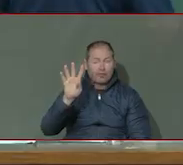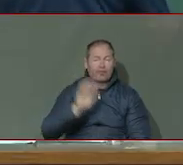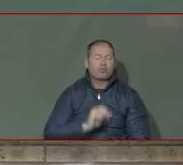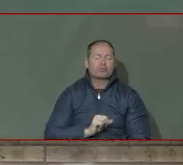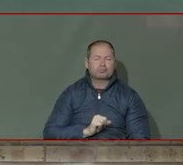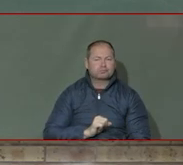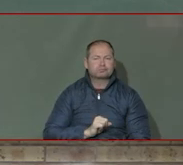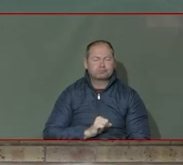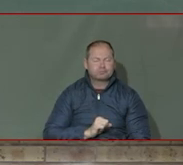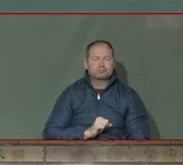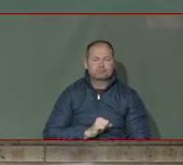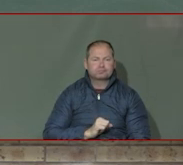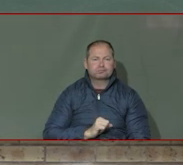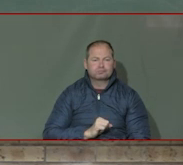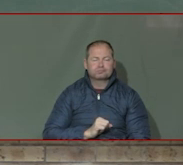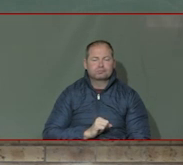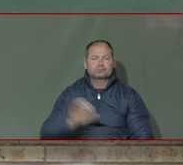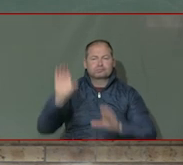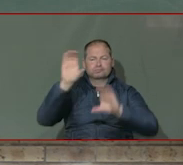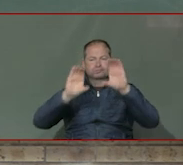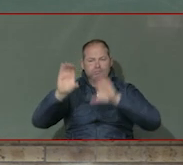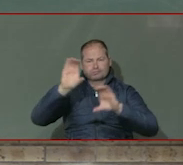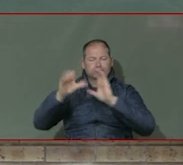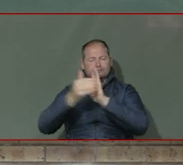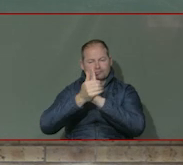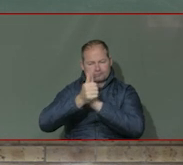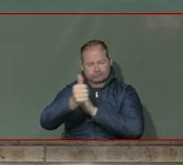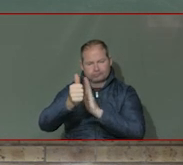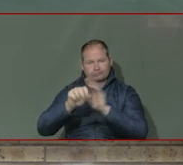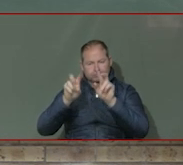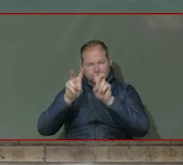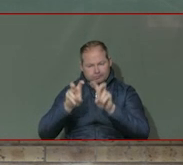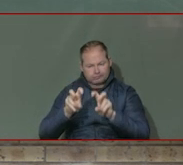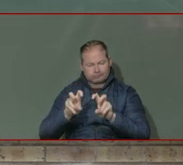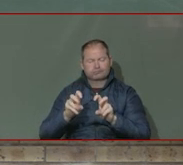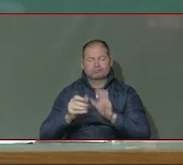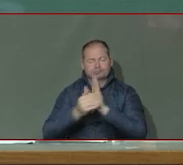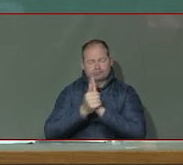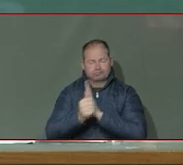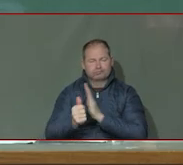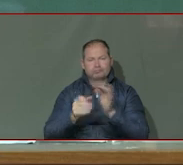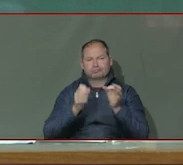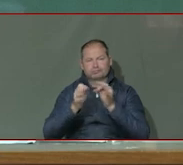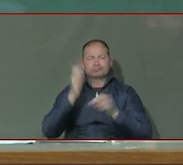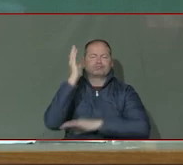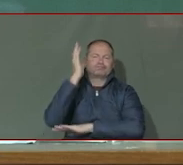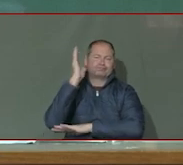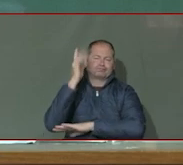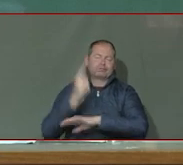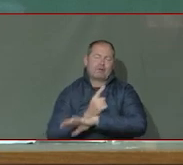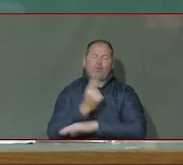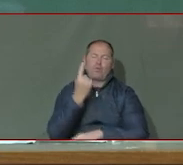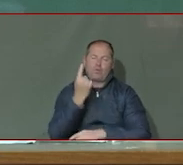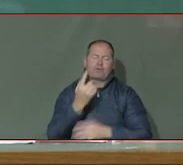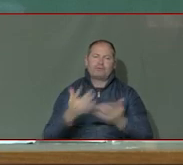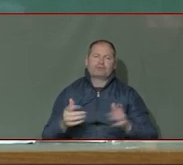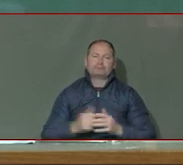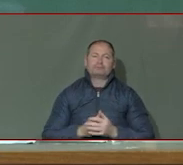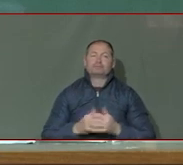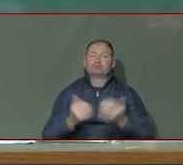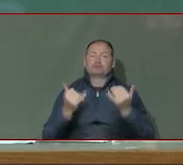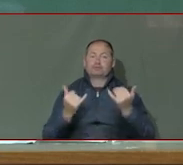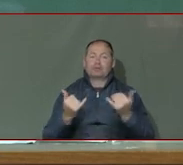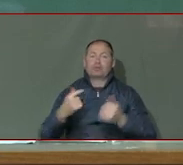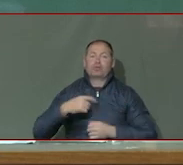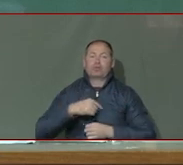scientific investigation skills. But we want to focus our attention now on genetics. There's terminology that you always